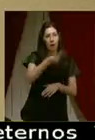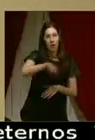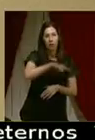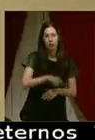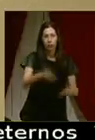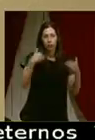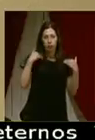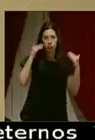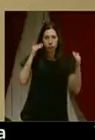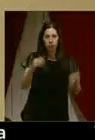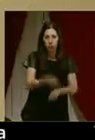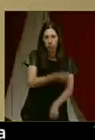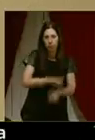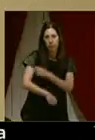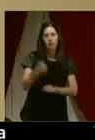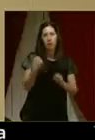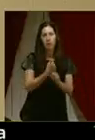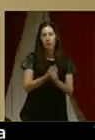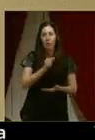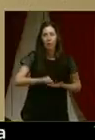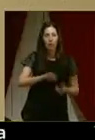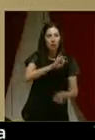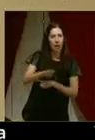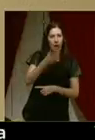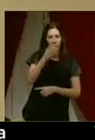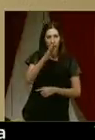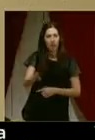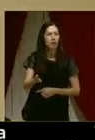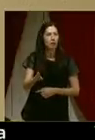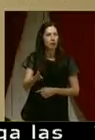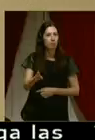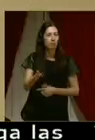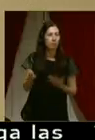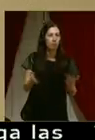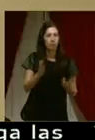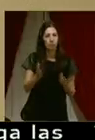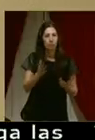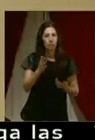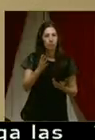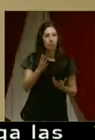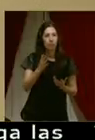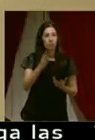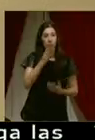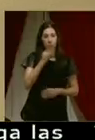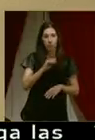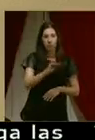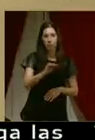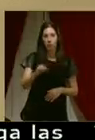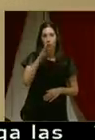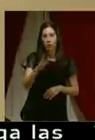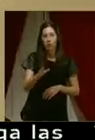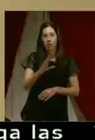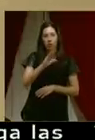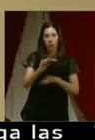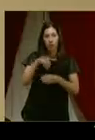within the research unit of Firefox so that they can get their hands on it? Should we write Apple directly. So why don't